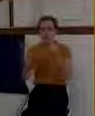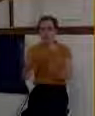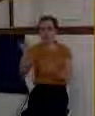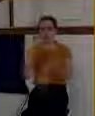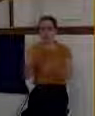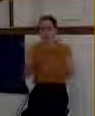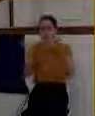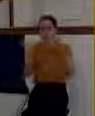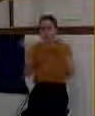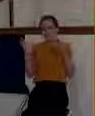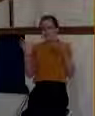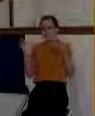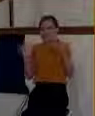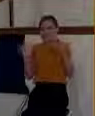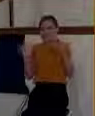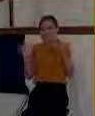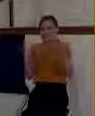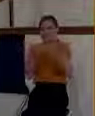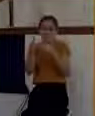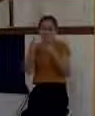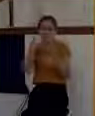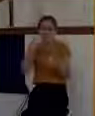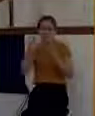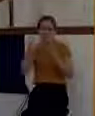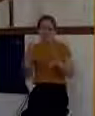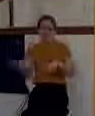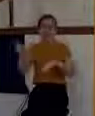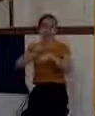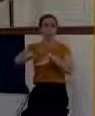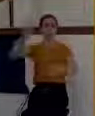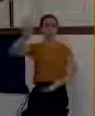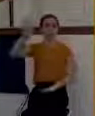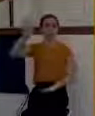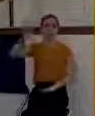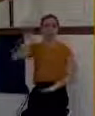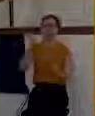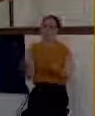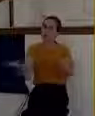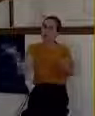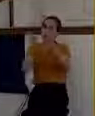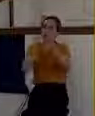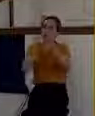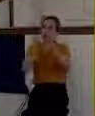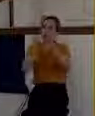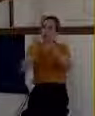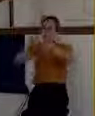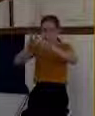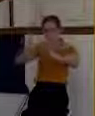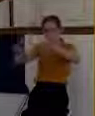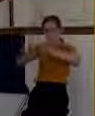because someone says it from a pulpit. Be discerning. And the second thing is,